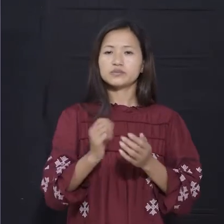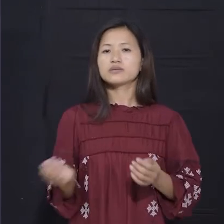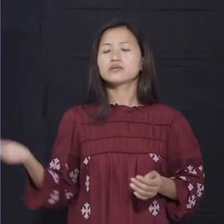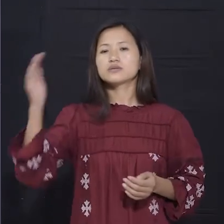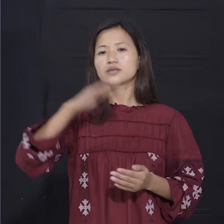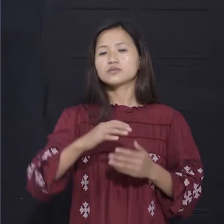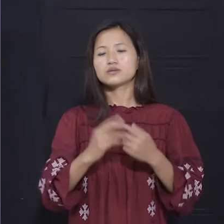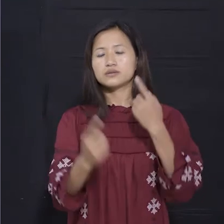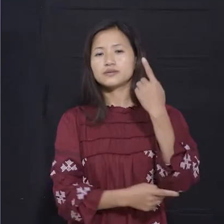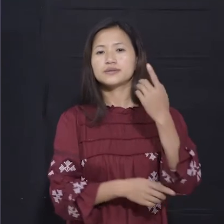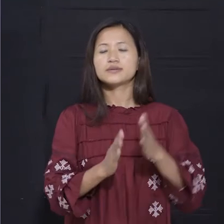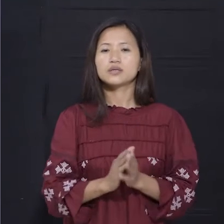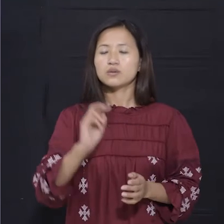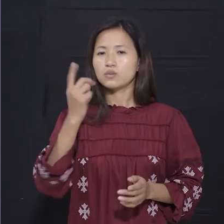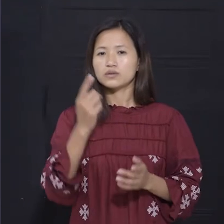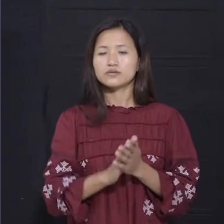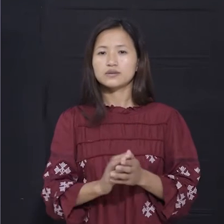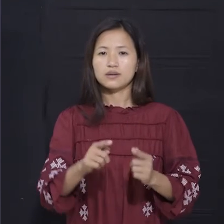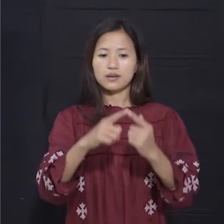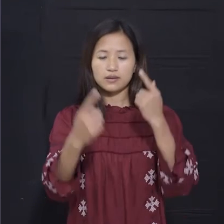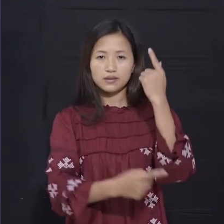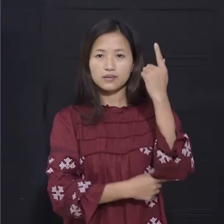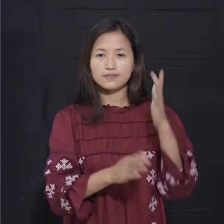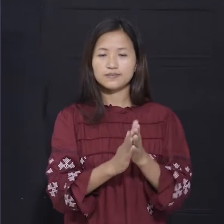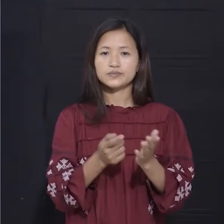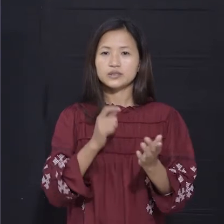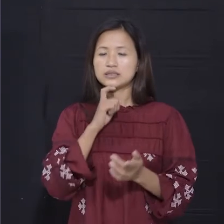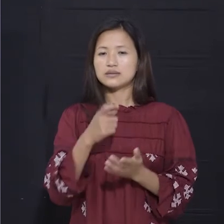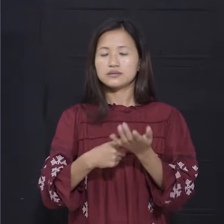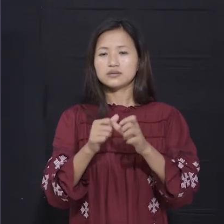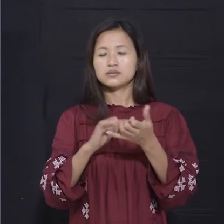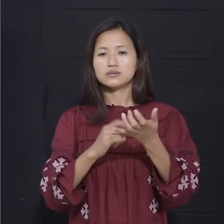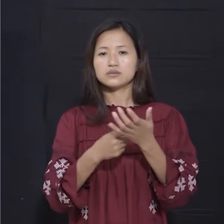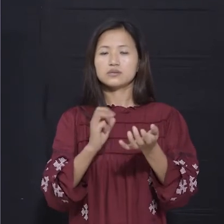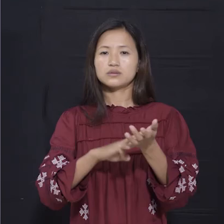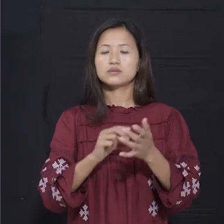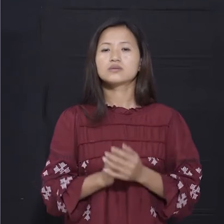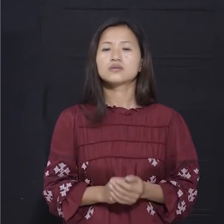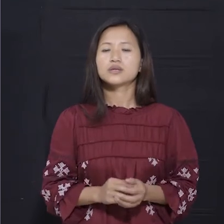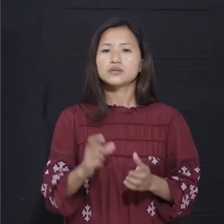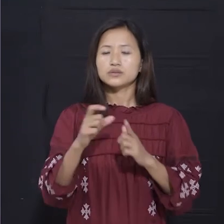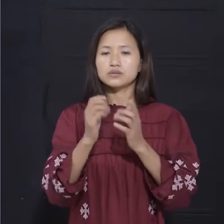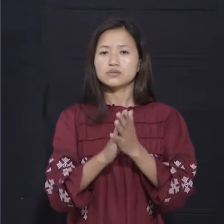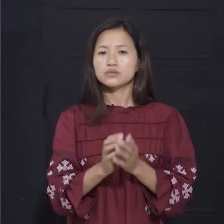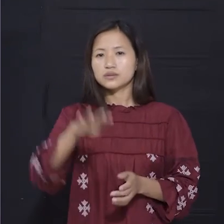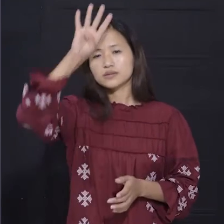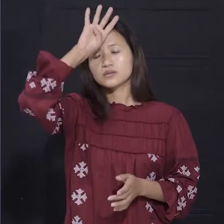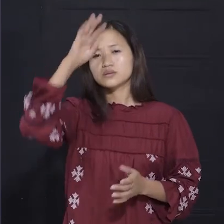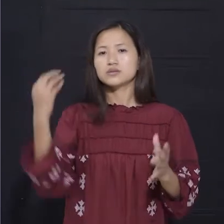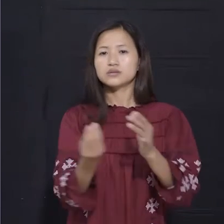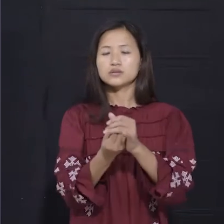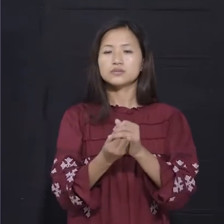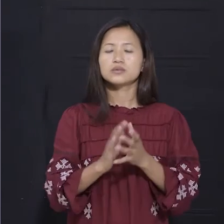right. And one of the last reason was due to weak kingship, the